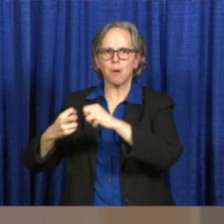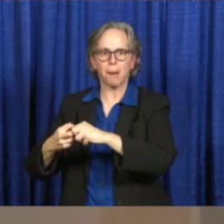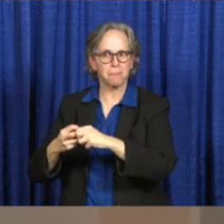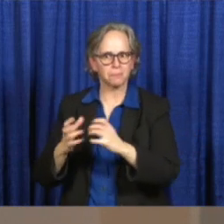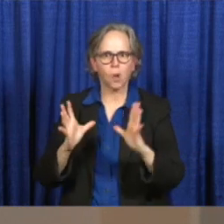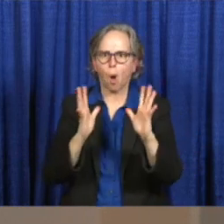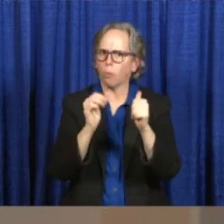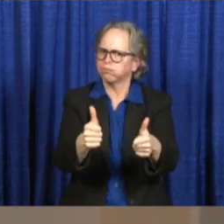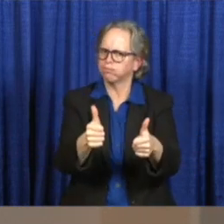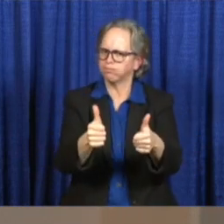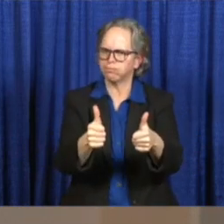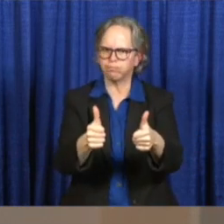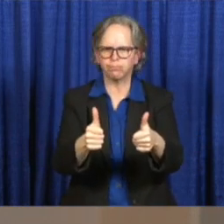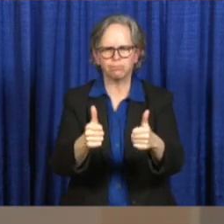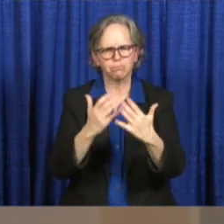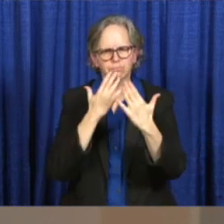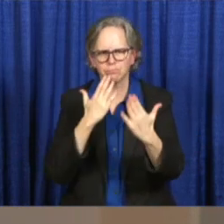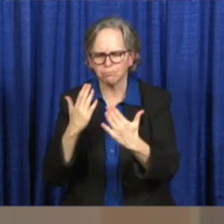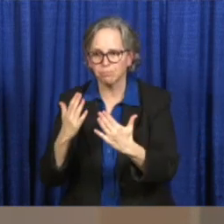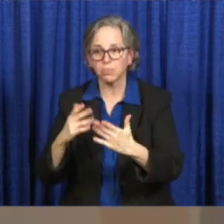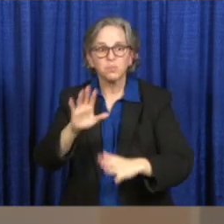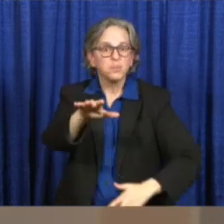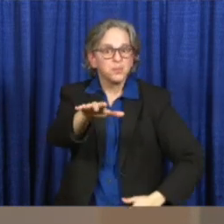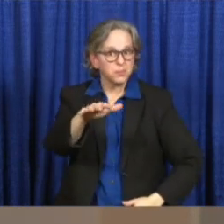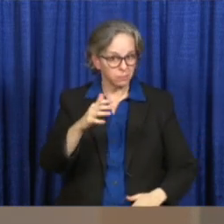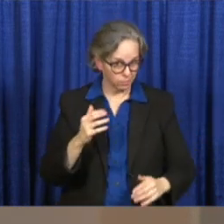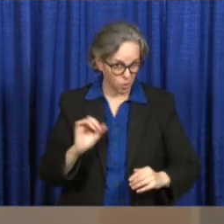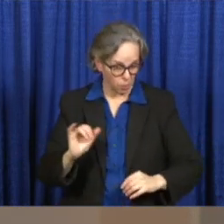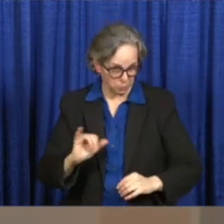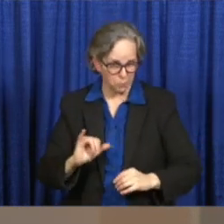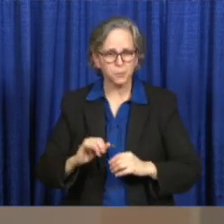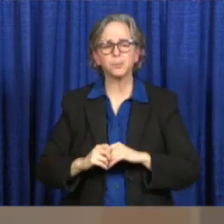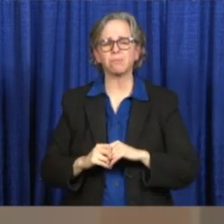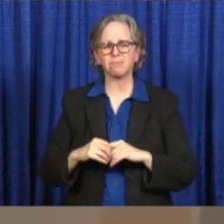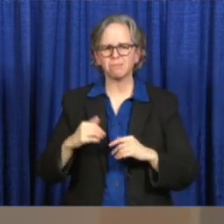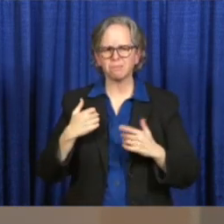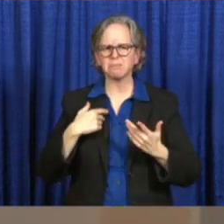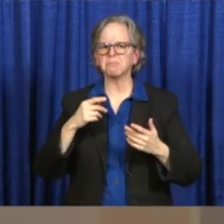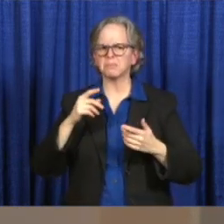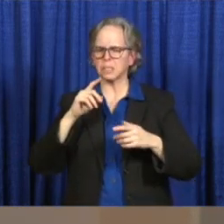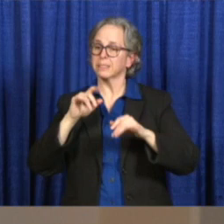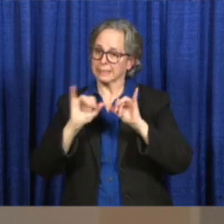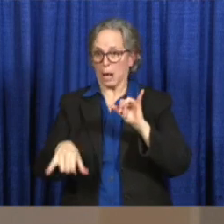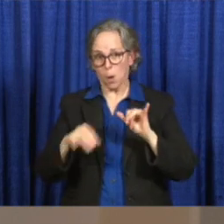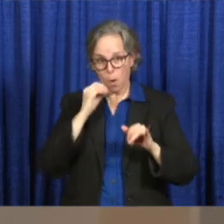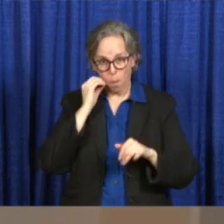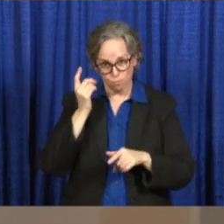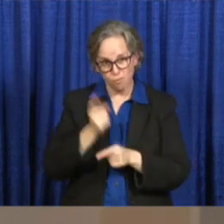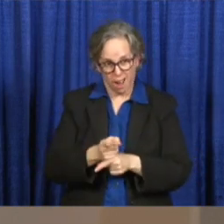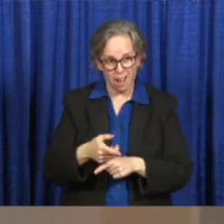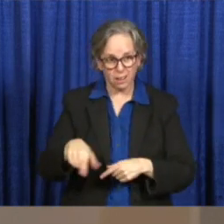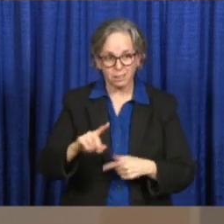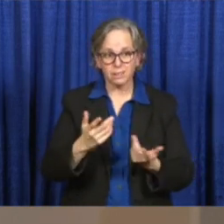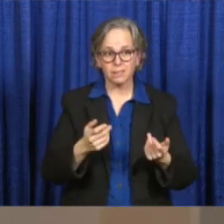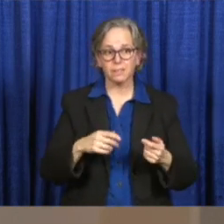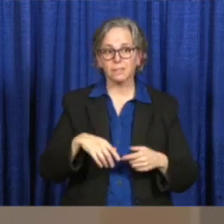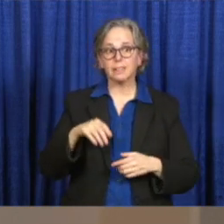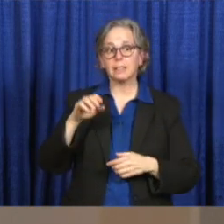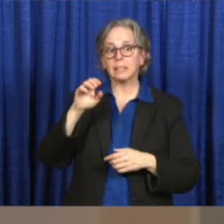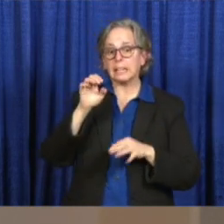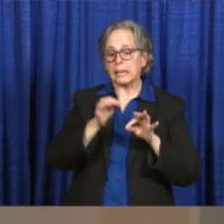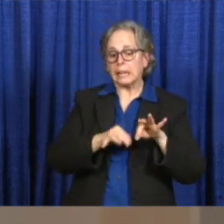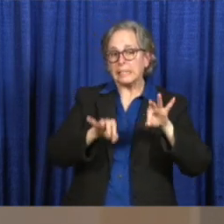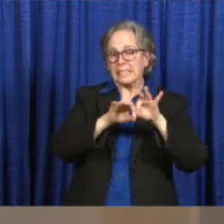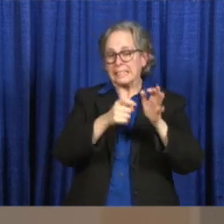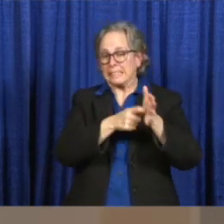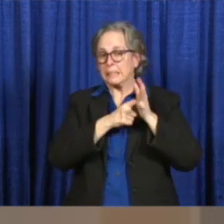often, we have the stay-at-home order, and then we have the essential businesses. And some of those essential businesses are